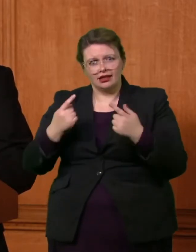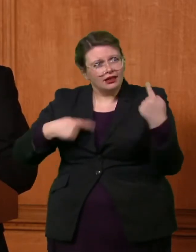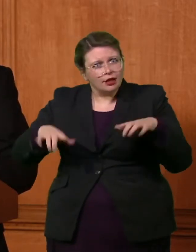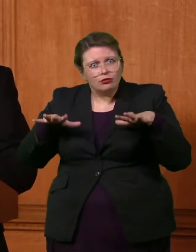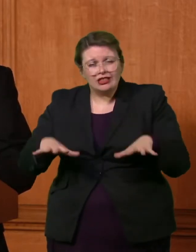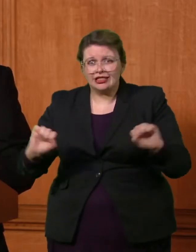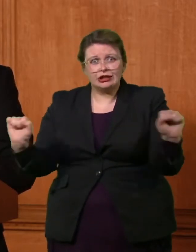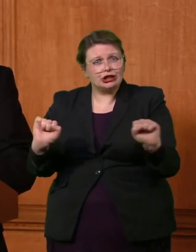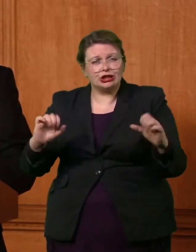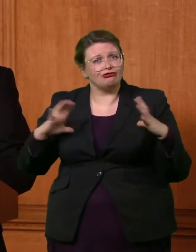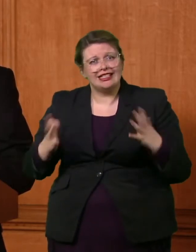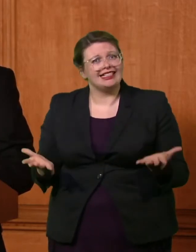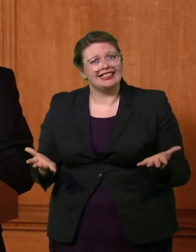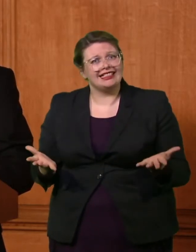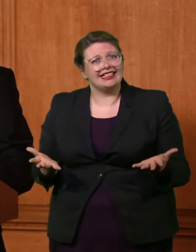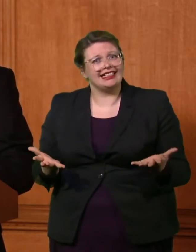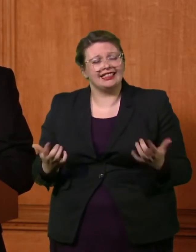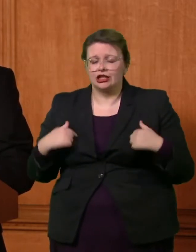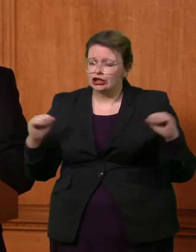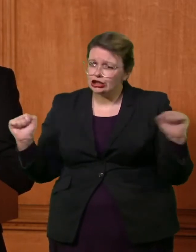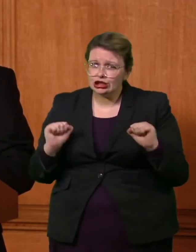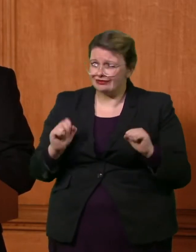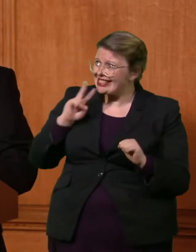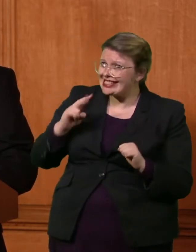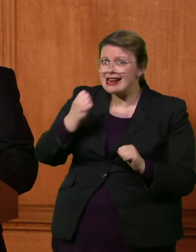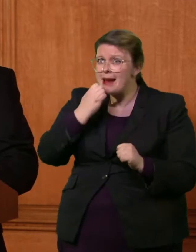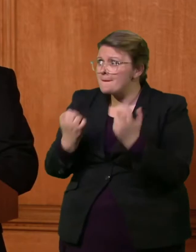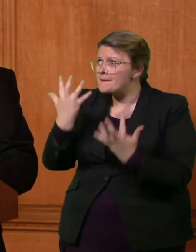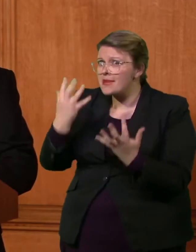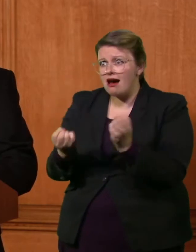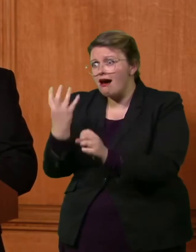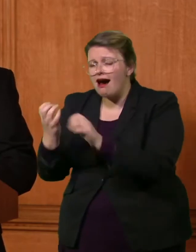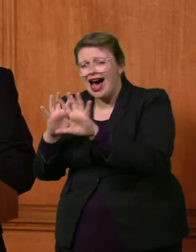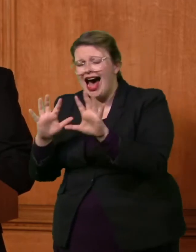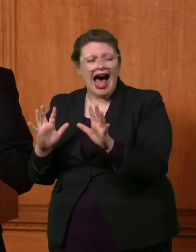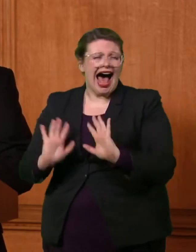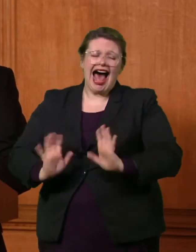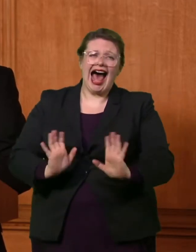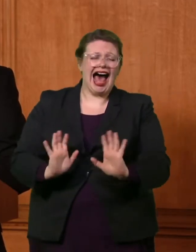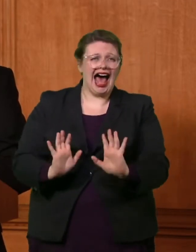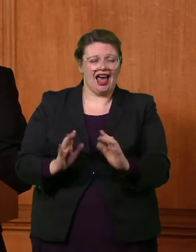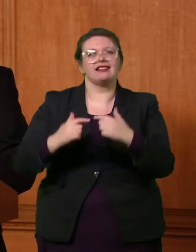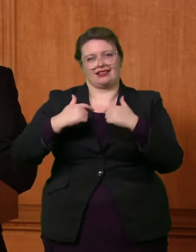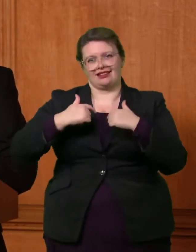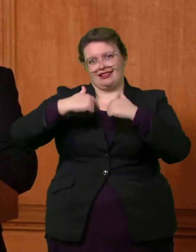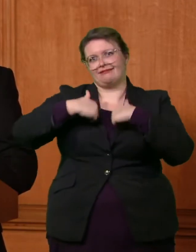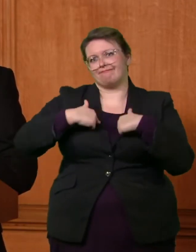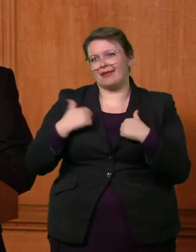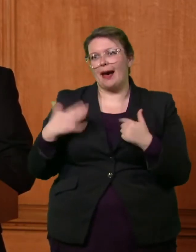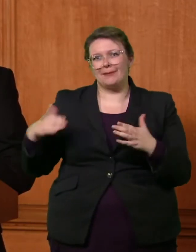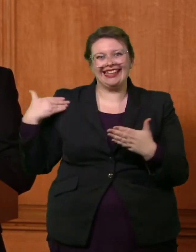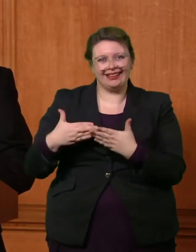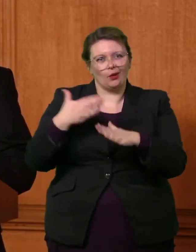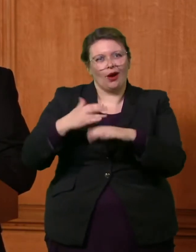right place. And all of the patients that I vaccinate, and they'll know it if they're listening on the TV, I say to them, and remember, all